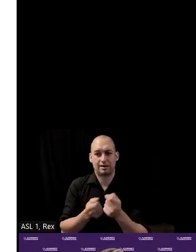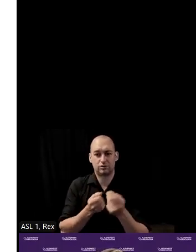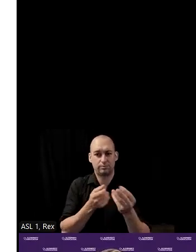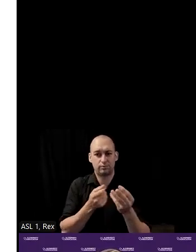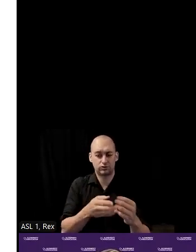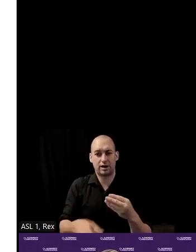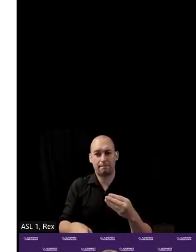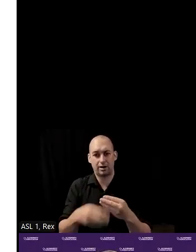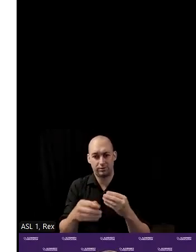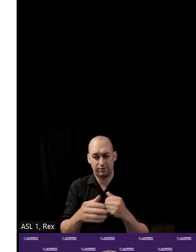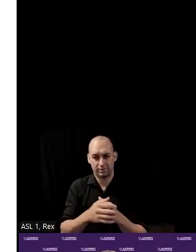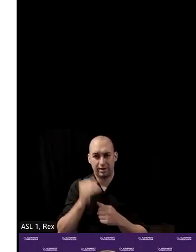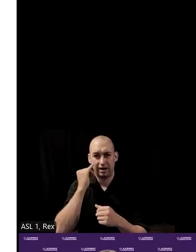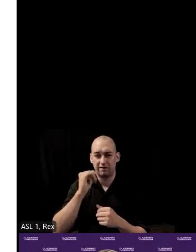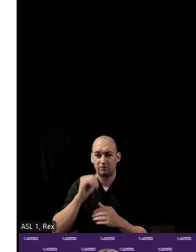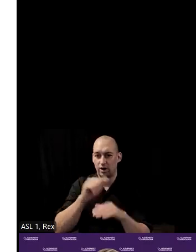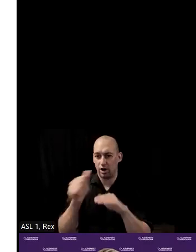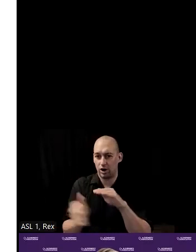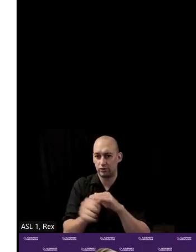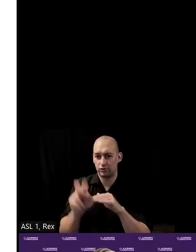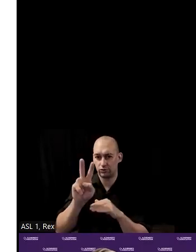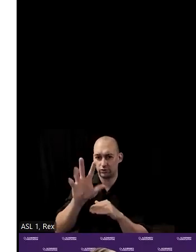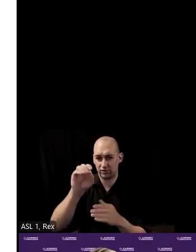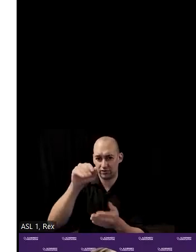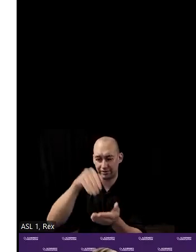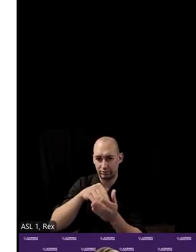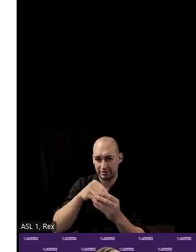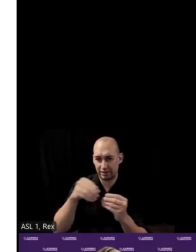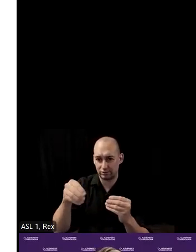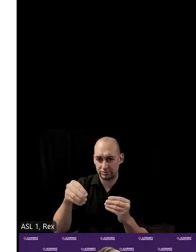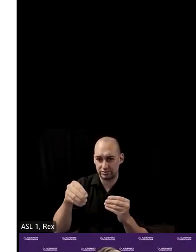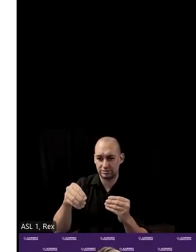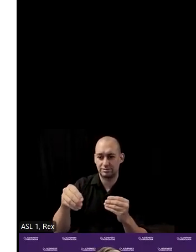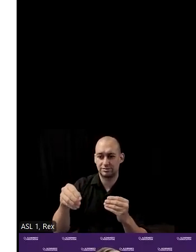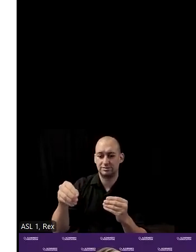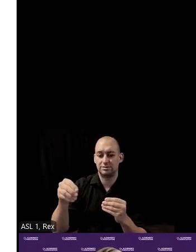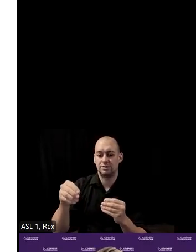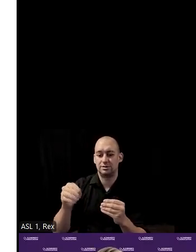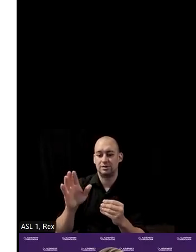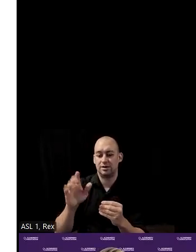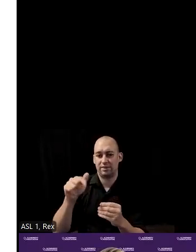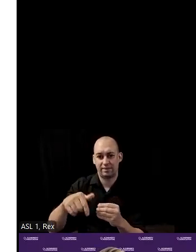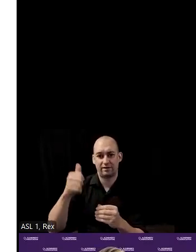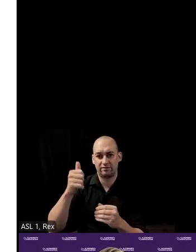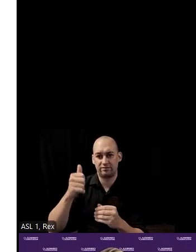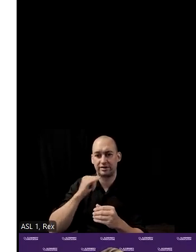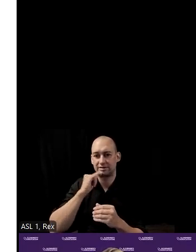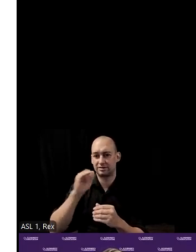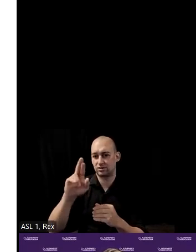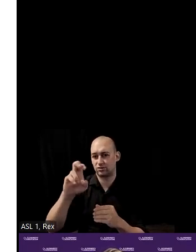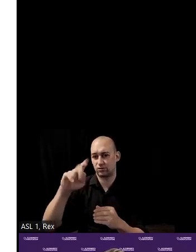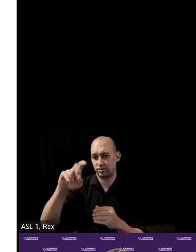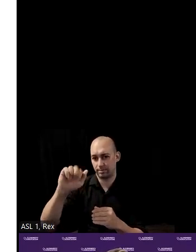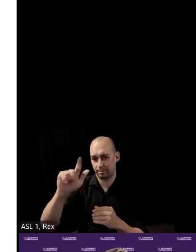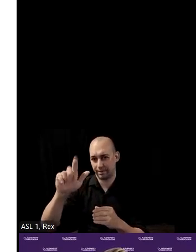amounts. So if we ever dip under the $250,000 mark, the fund is repealed. So